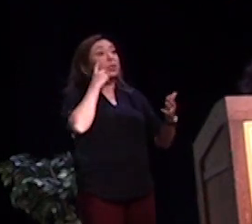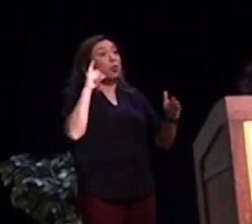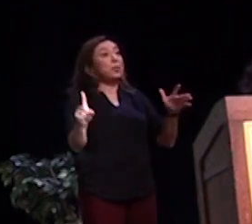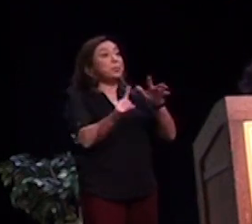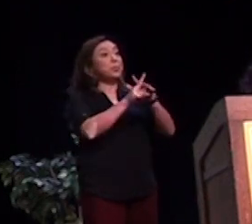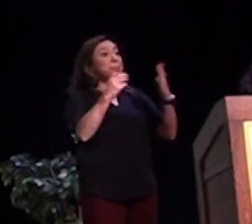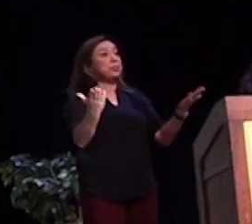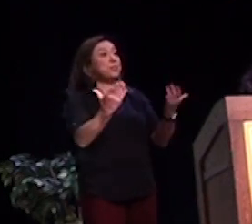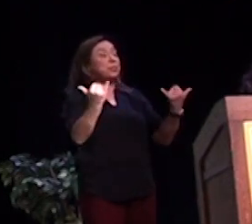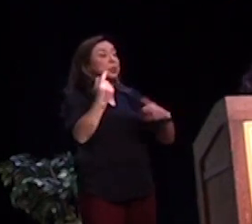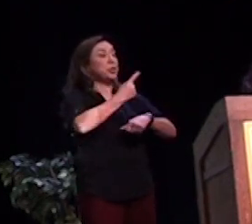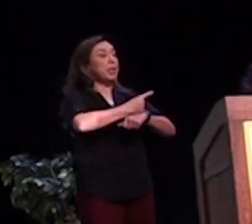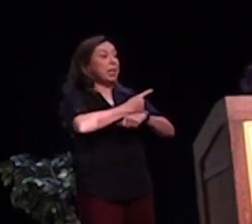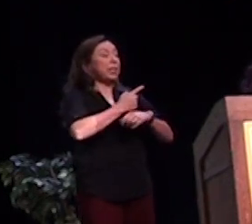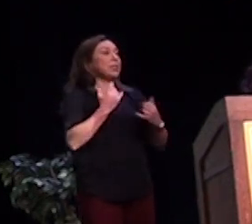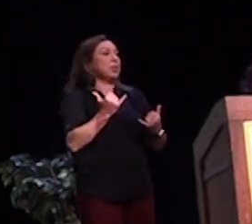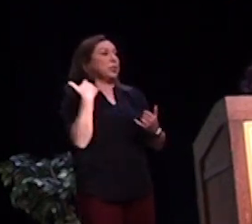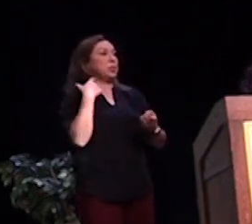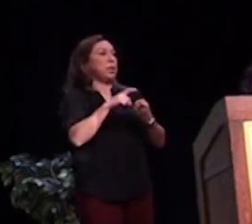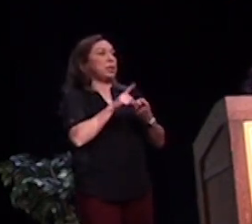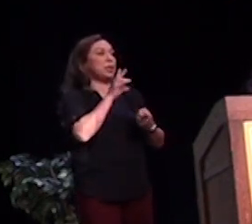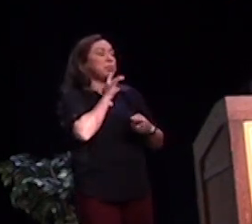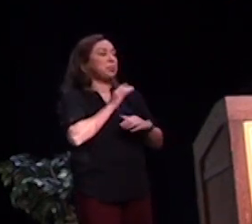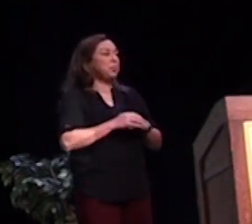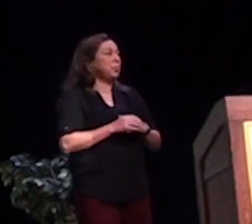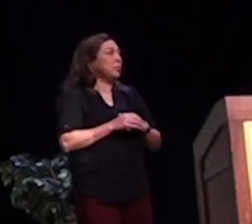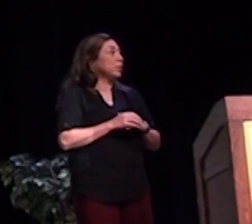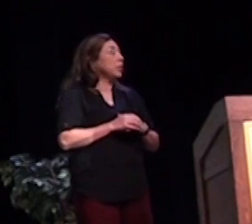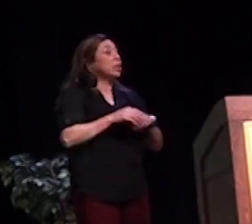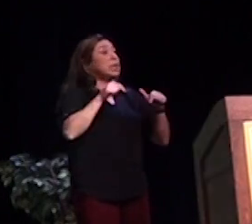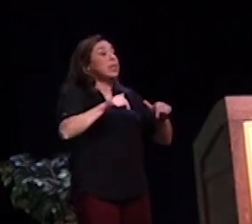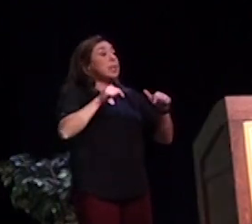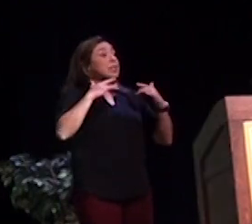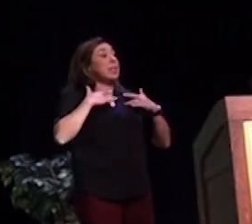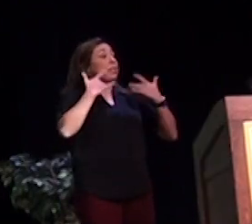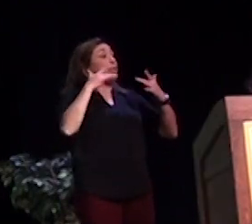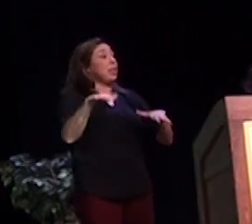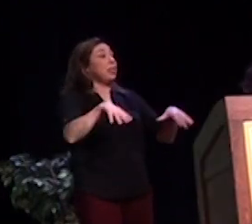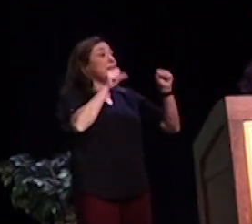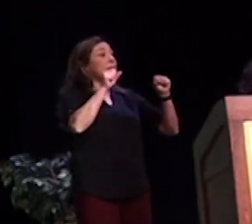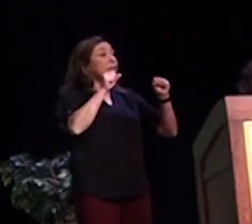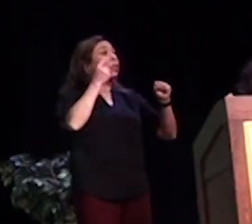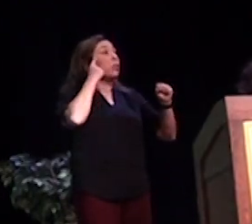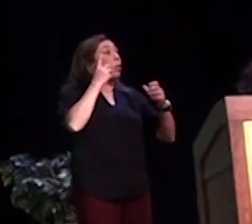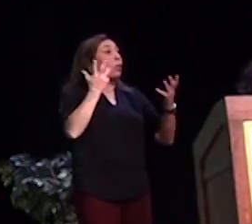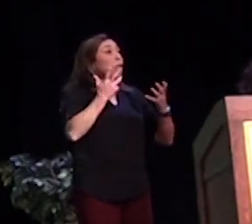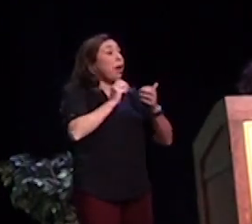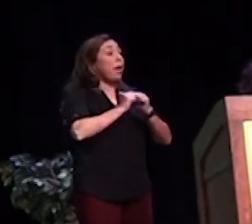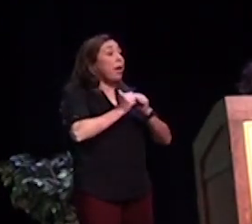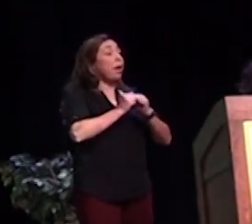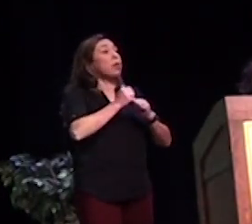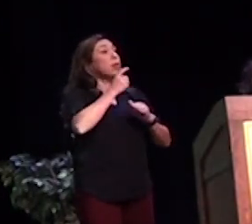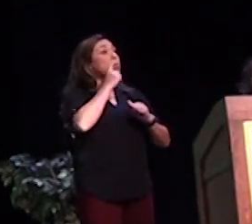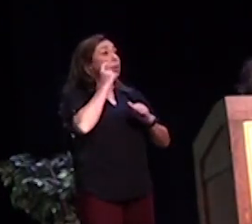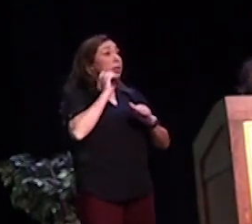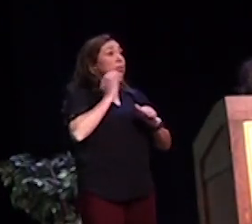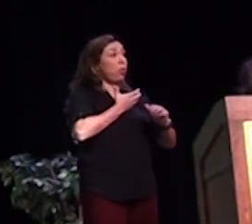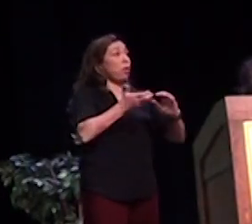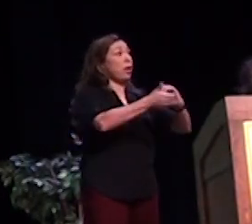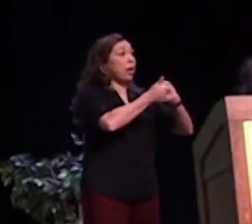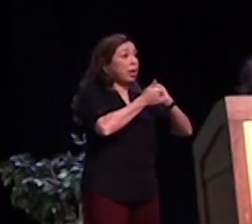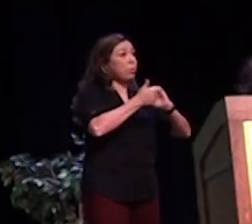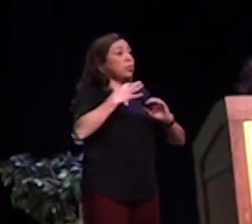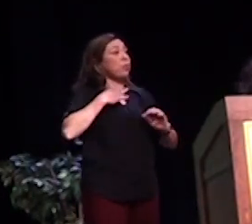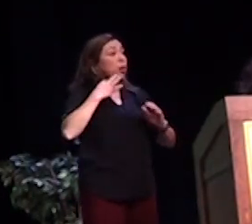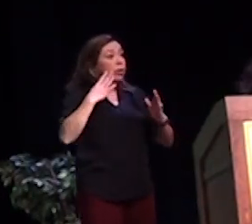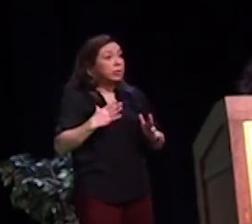here. Gracias por venir hoy. This event was not only possible because of our collaborators, our volunteers, our resources.